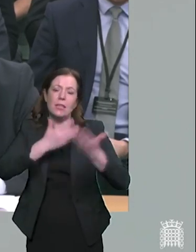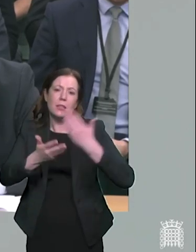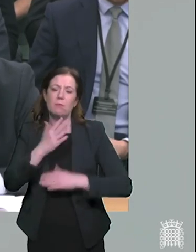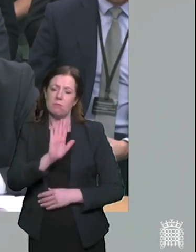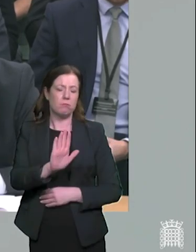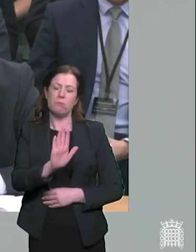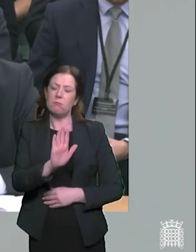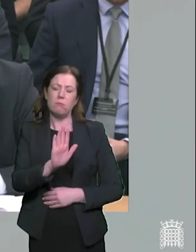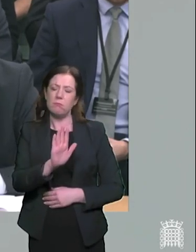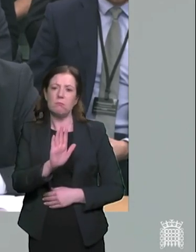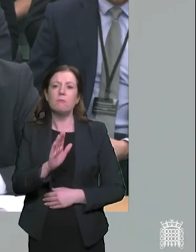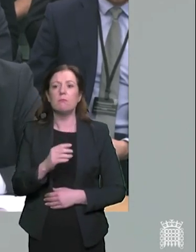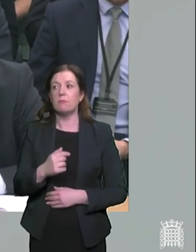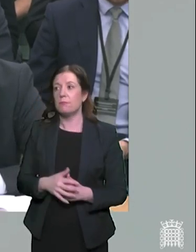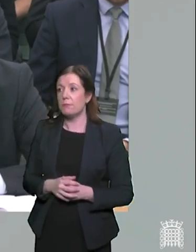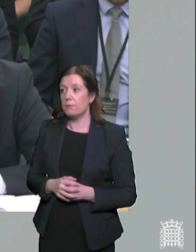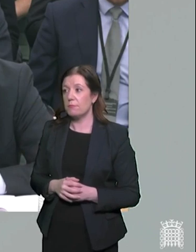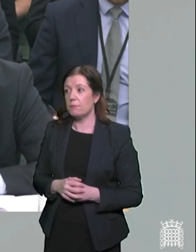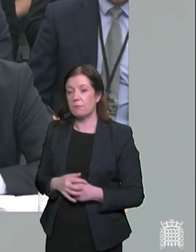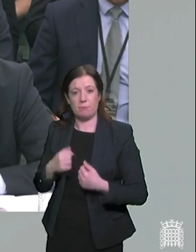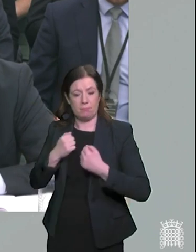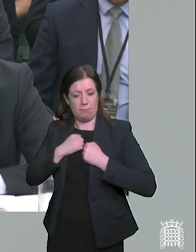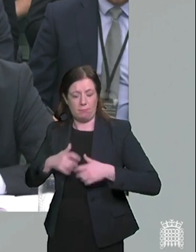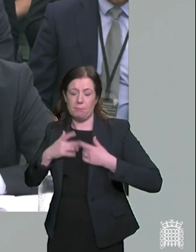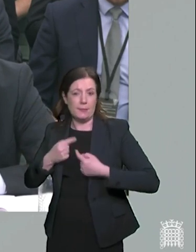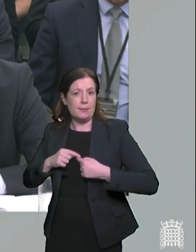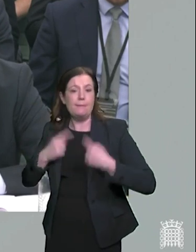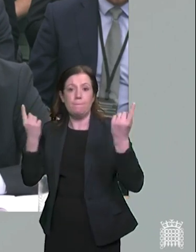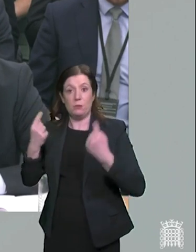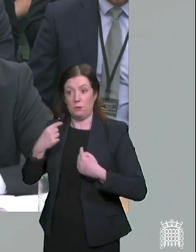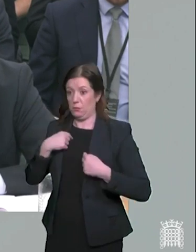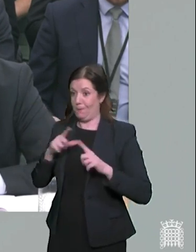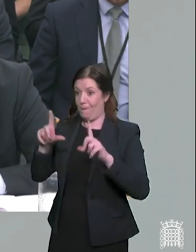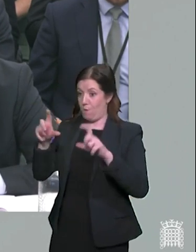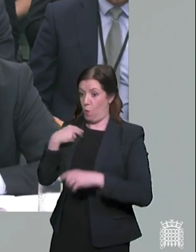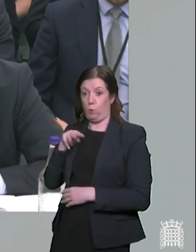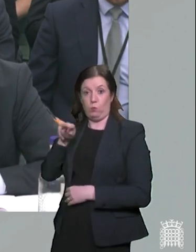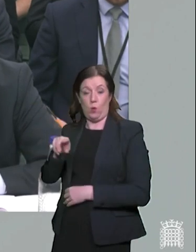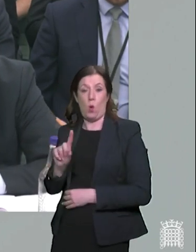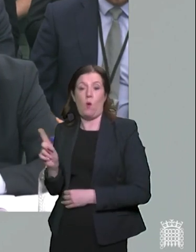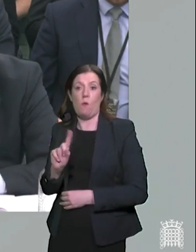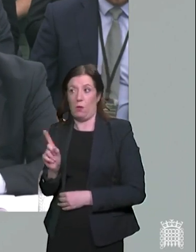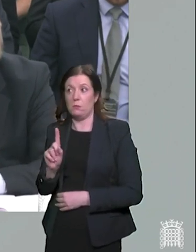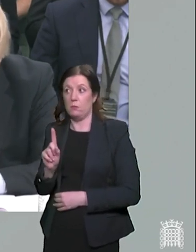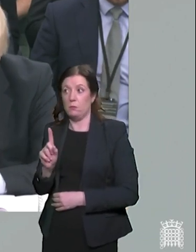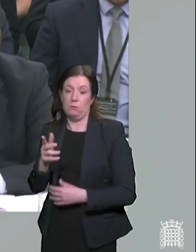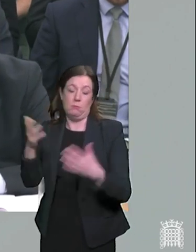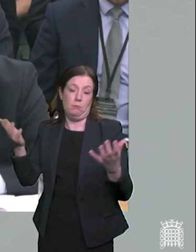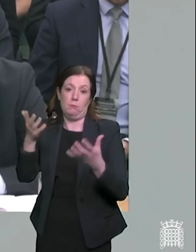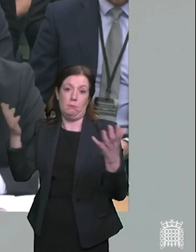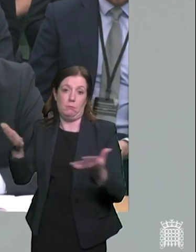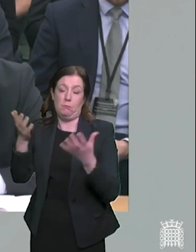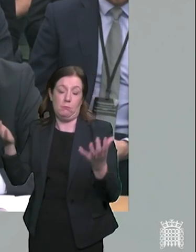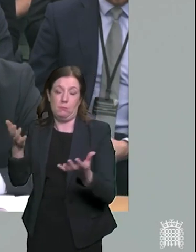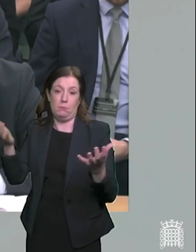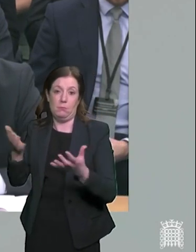strongly, Mr. Dorrans. On the contrary, what I see there is, and I know that